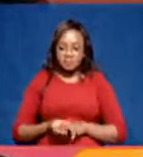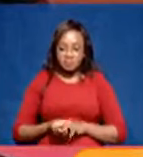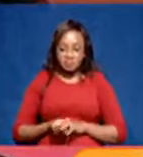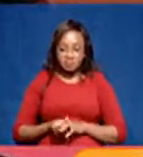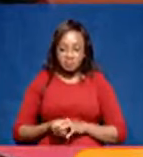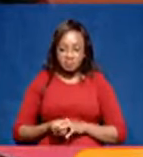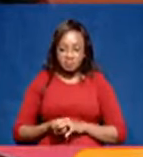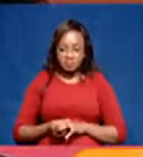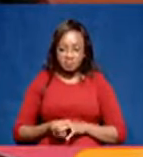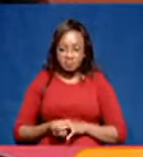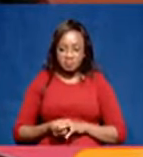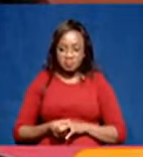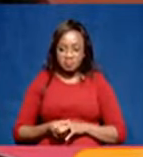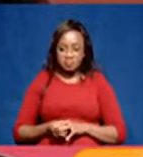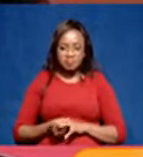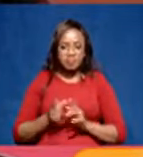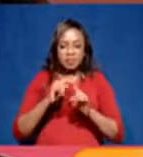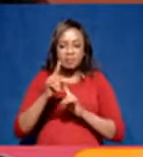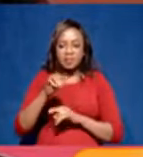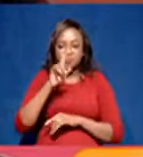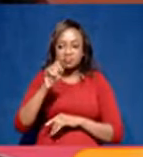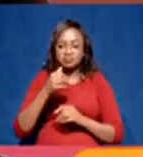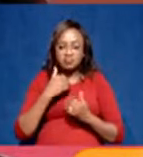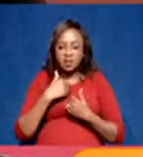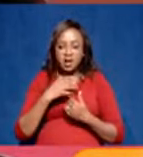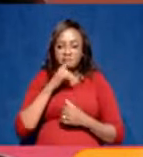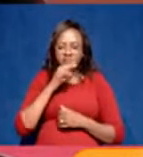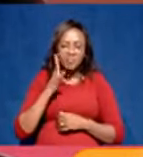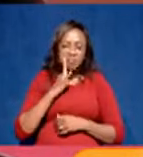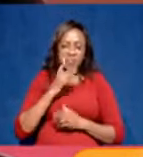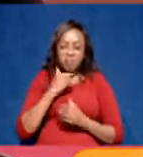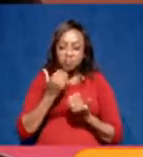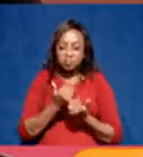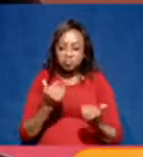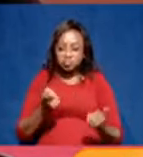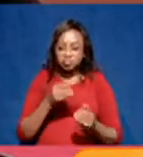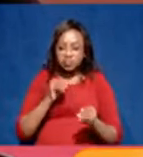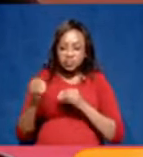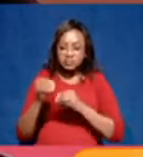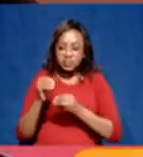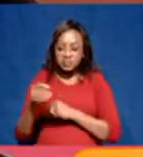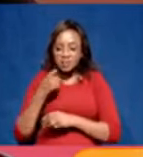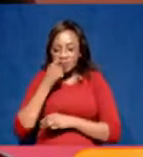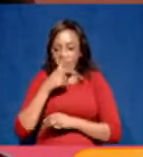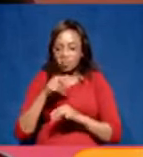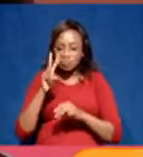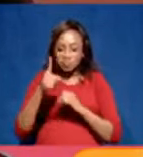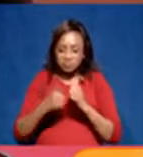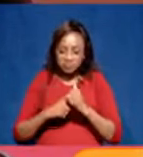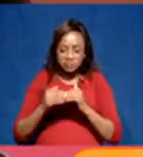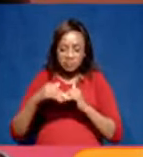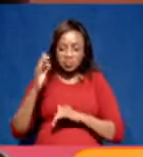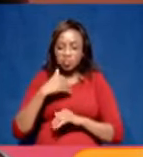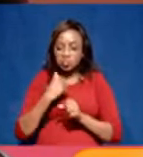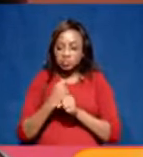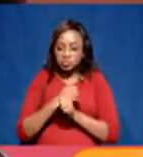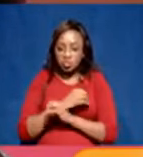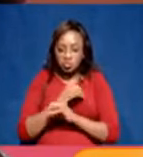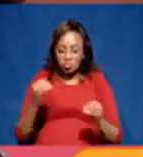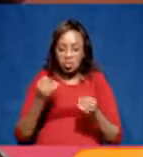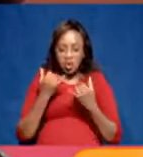someone asks, what happens to parents who have disabled children who are over 26, are unemployed, and currently